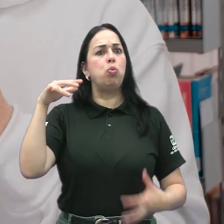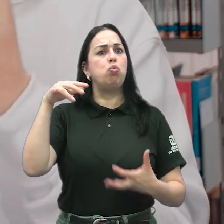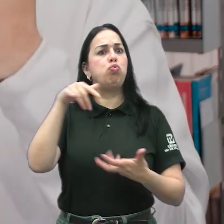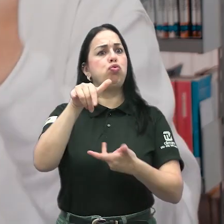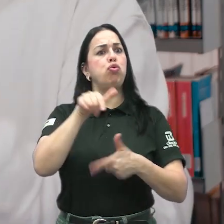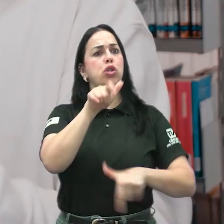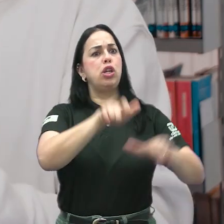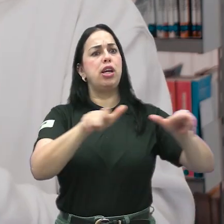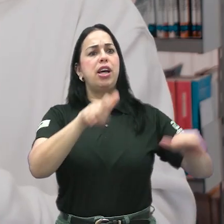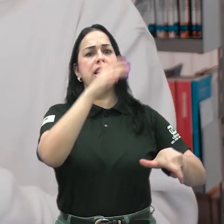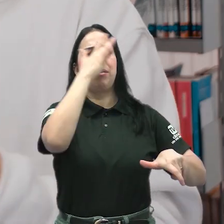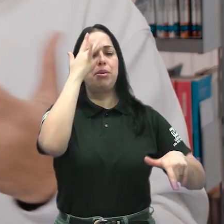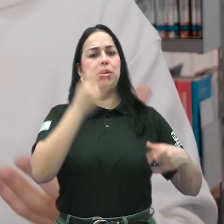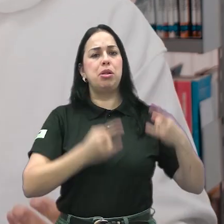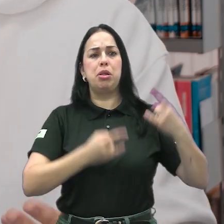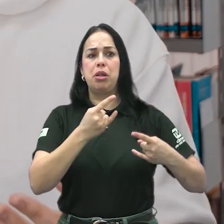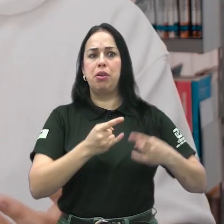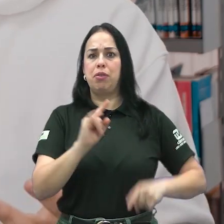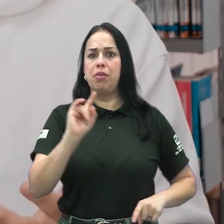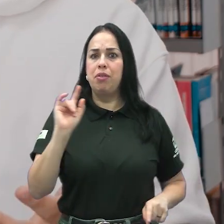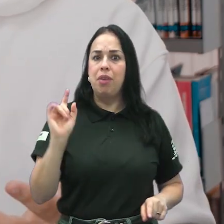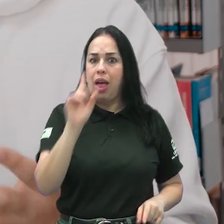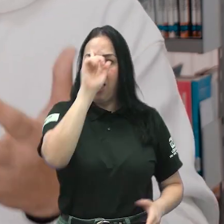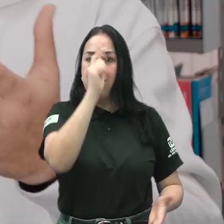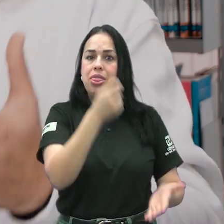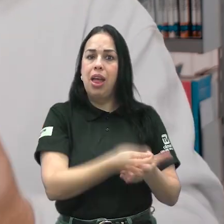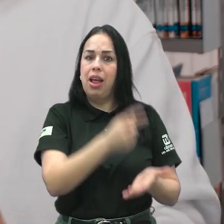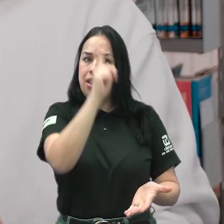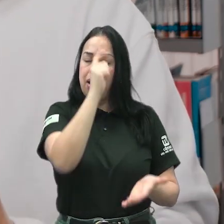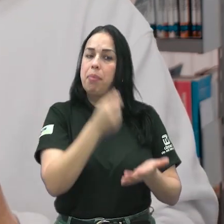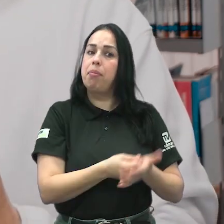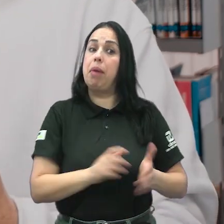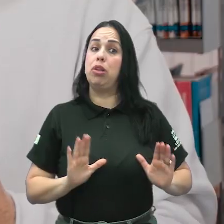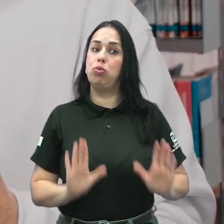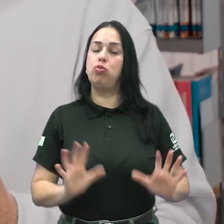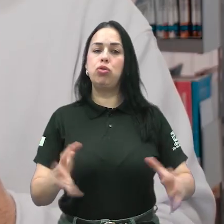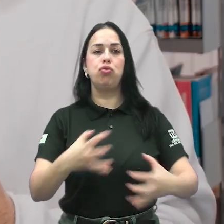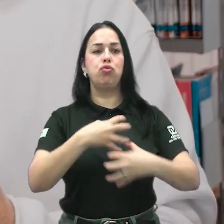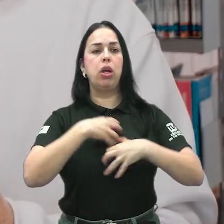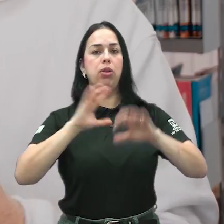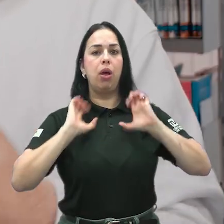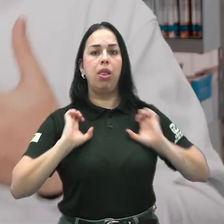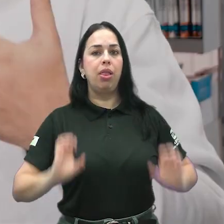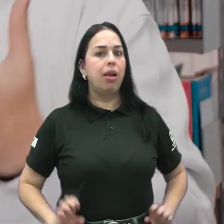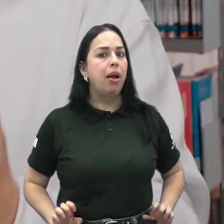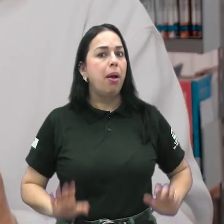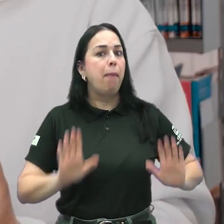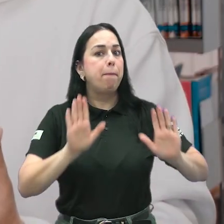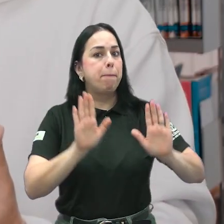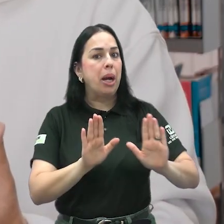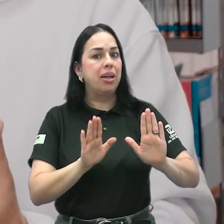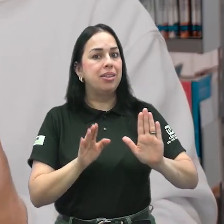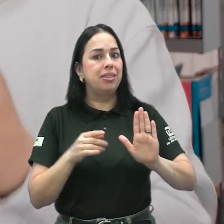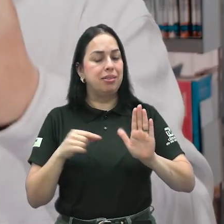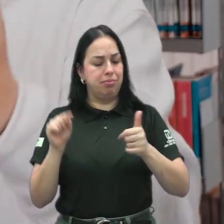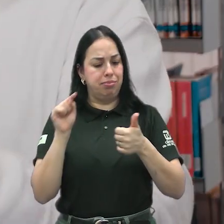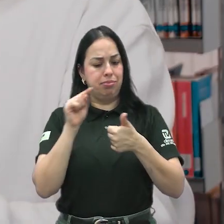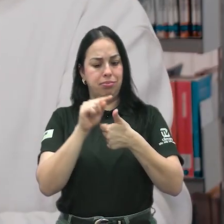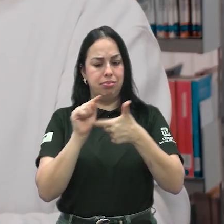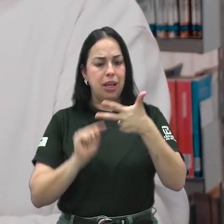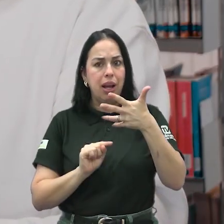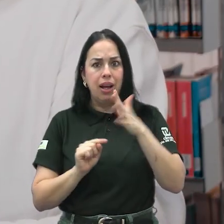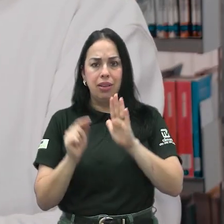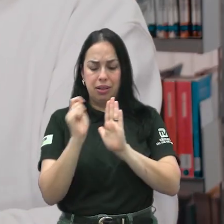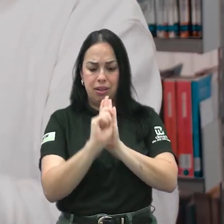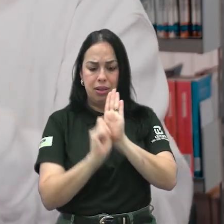em que os robôs tomariam decisões com base em questões éticas. Só que o mais incrível é que as perguntas que ele fez